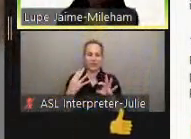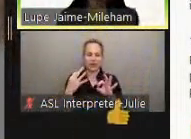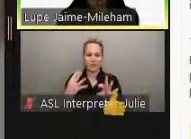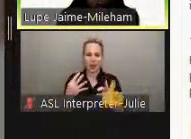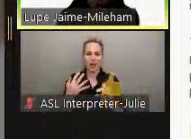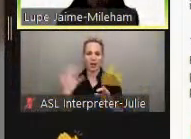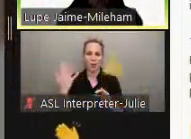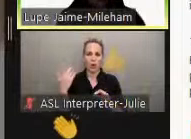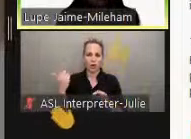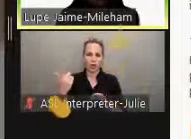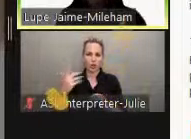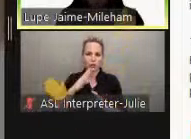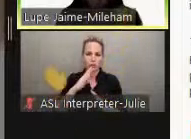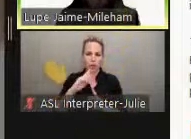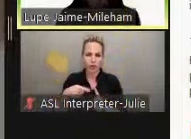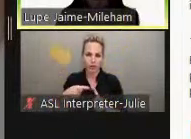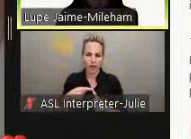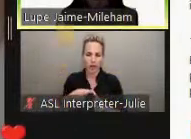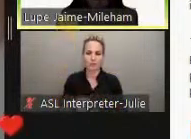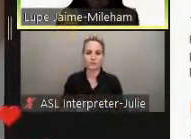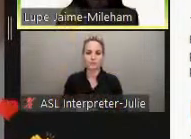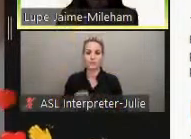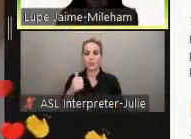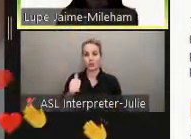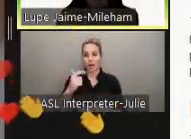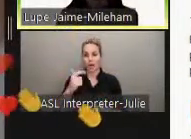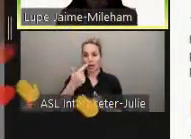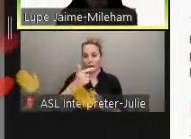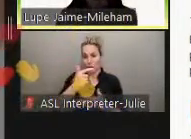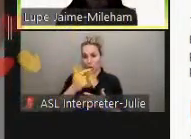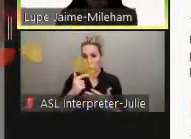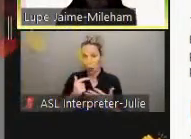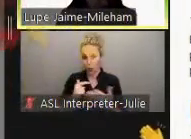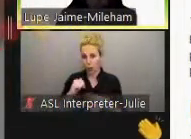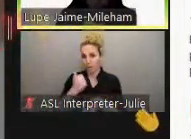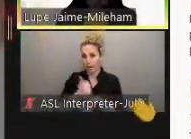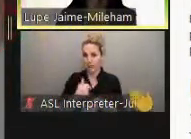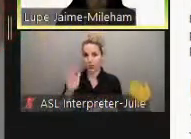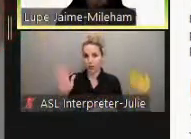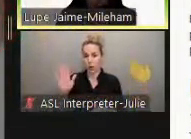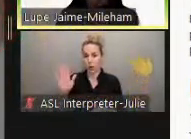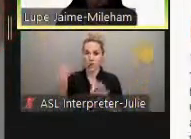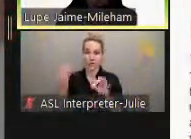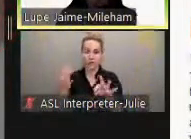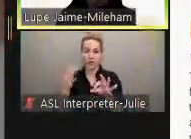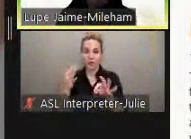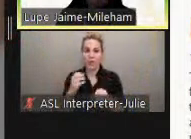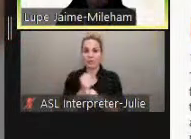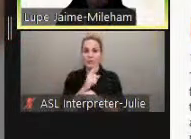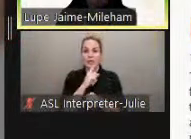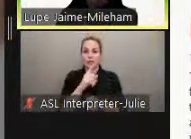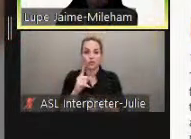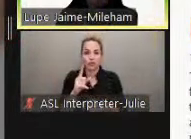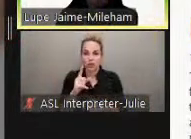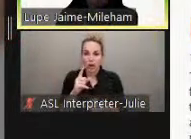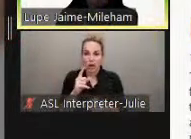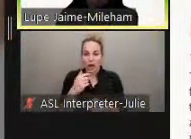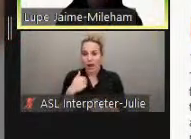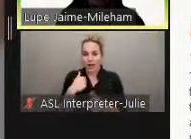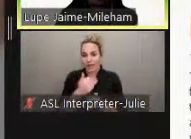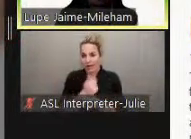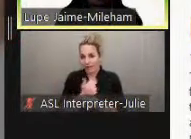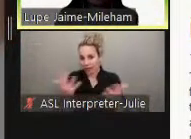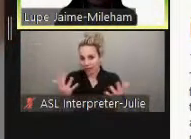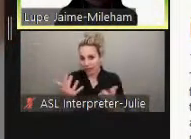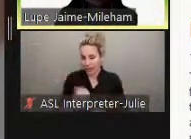have referenced. I'm going to try to go in order based on your feedback to make sure that I captured everything.